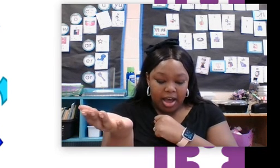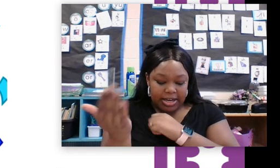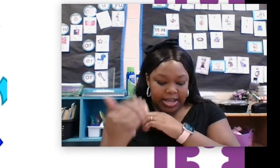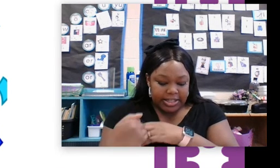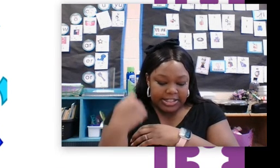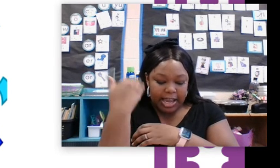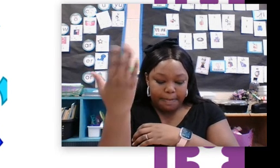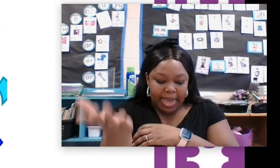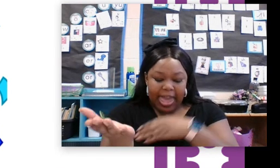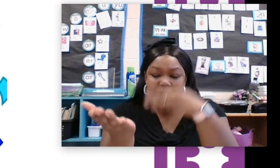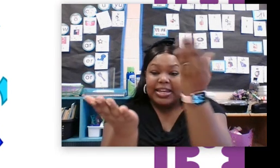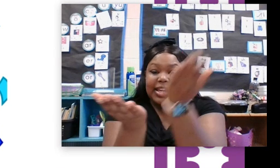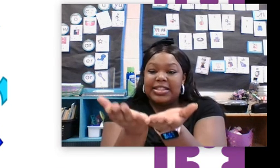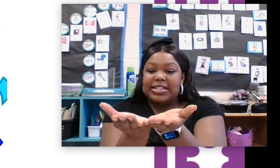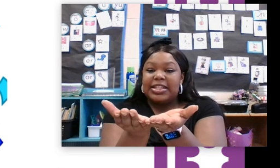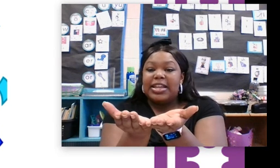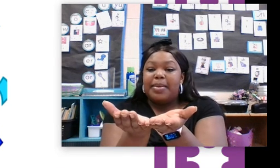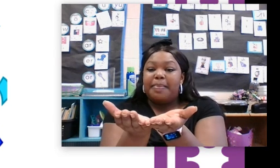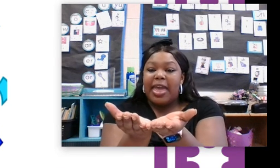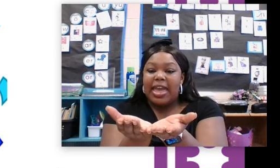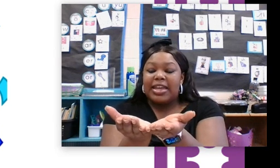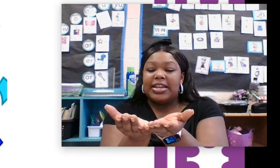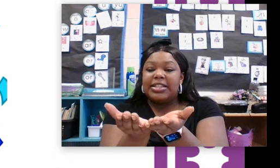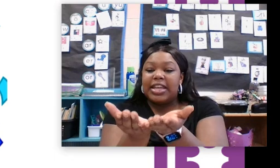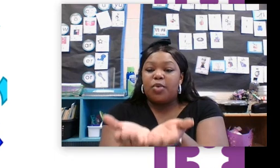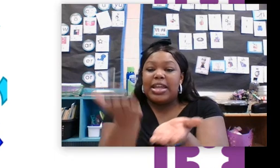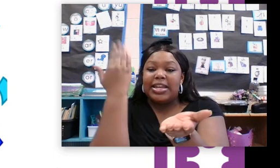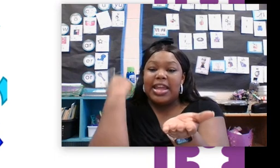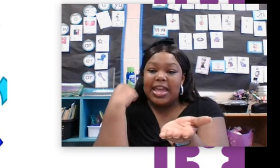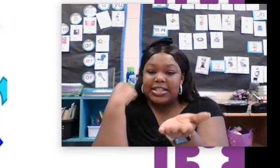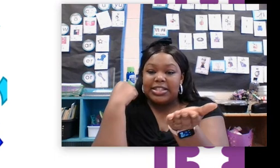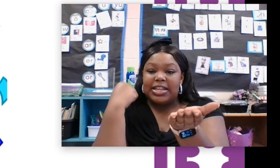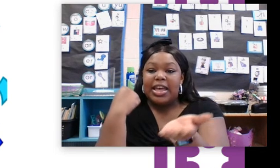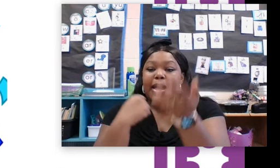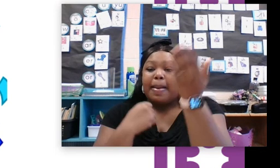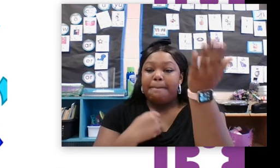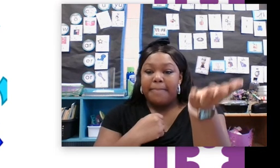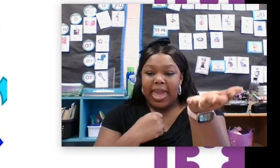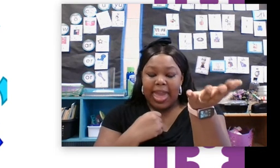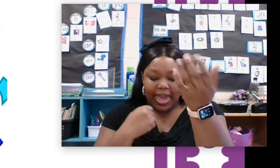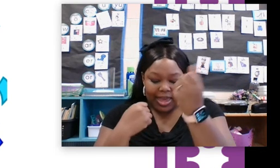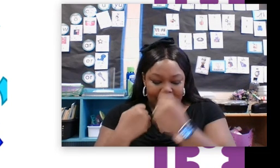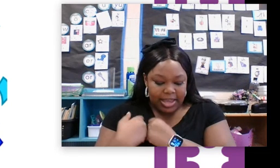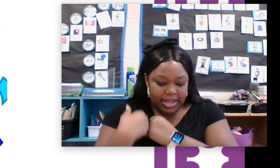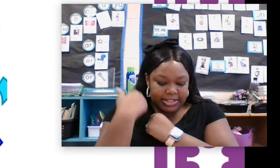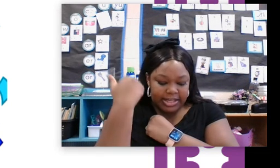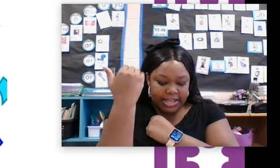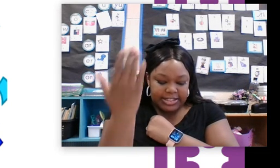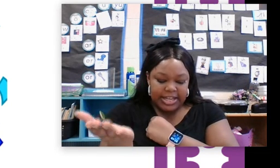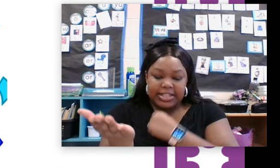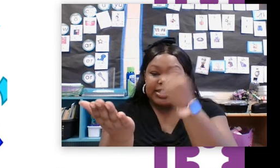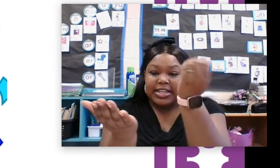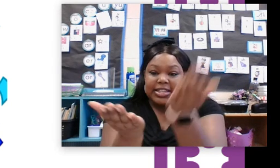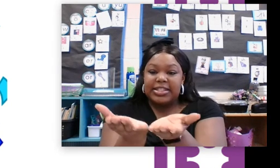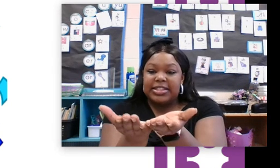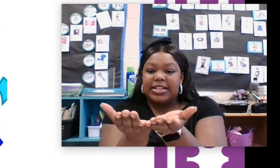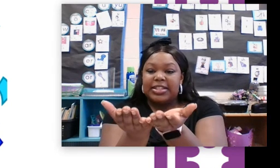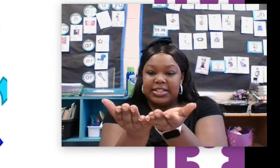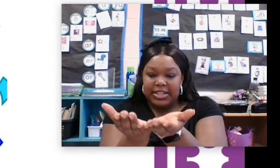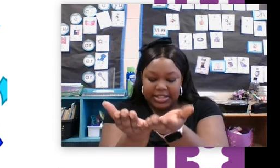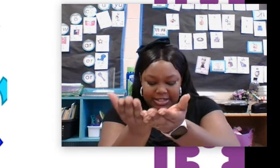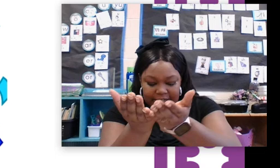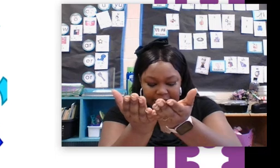Neon. Say magnet. Magnet. Take away net. Mag. Say dentist.